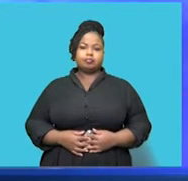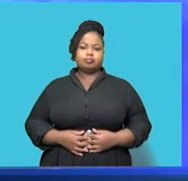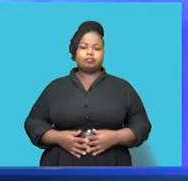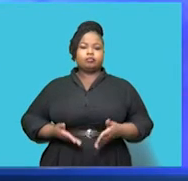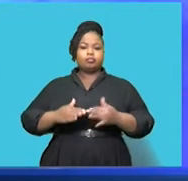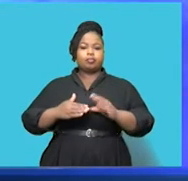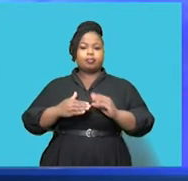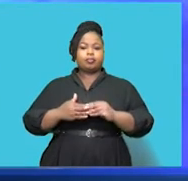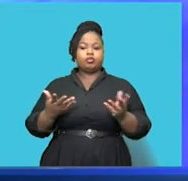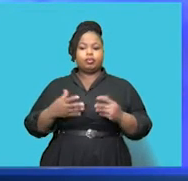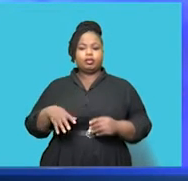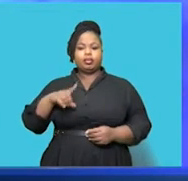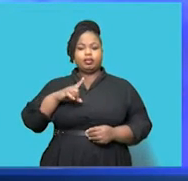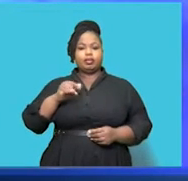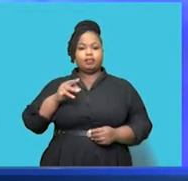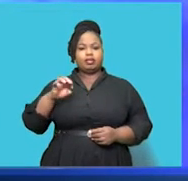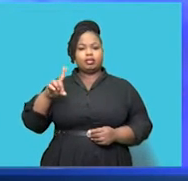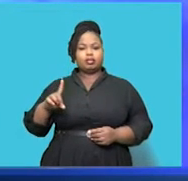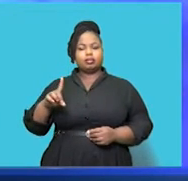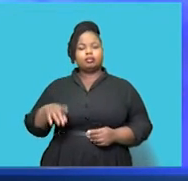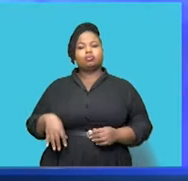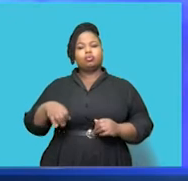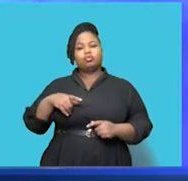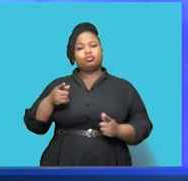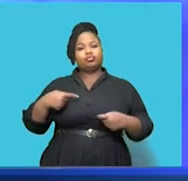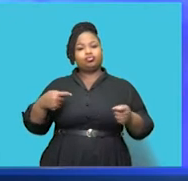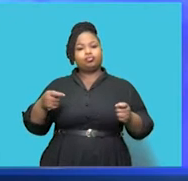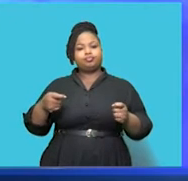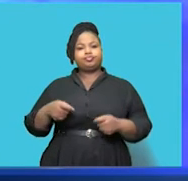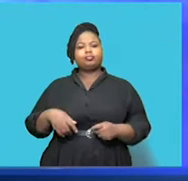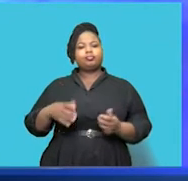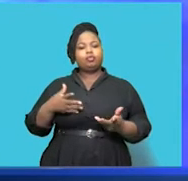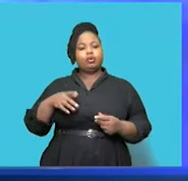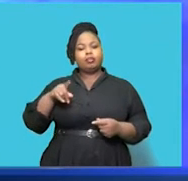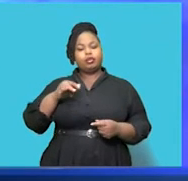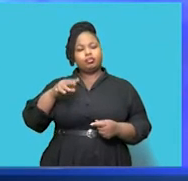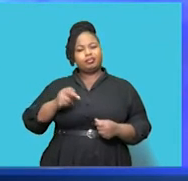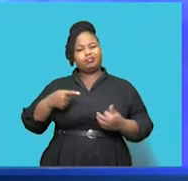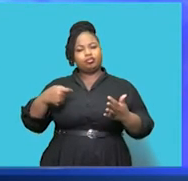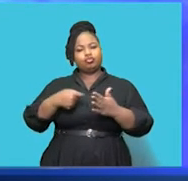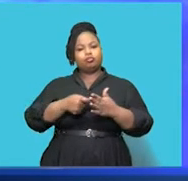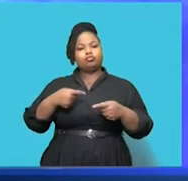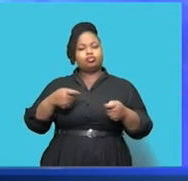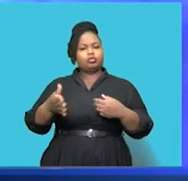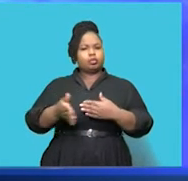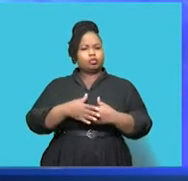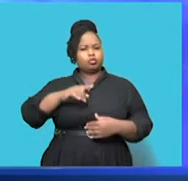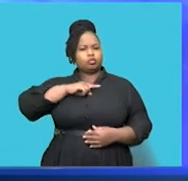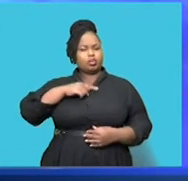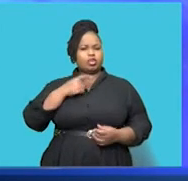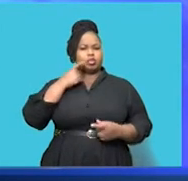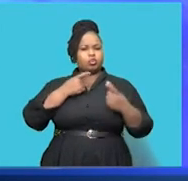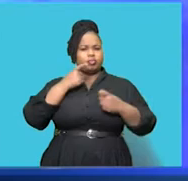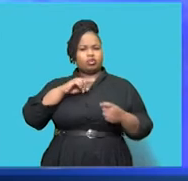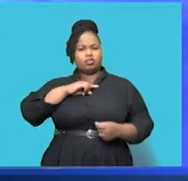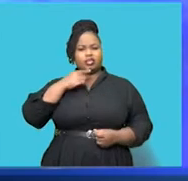Baahi ba motsaneng wa Devland ba kwetse ka dikgoka lebenkele la Hyperland Supermarket le tikolohong ya bona, tatelong ya diqoso tsa peto kgahlanong